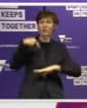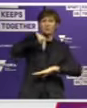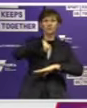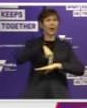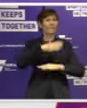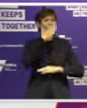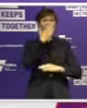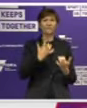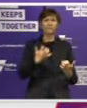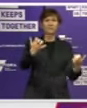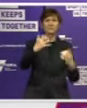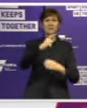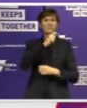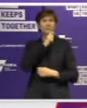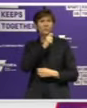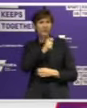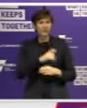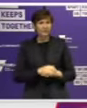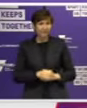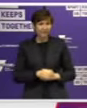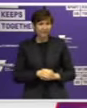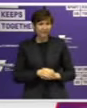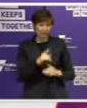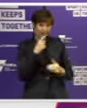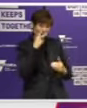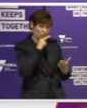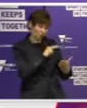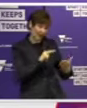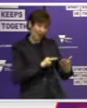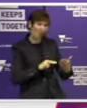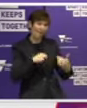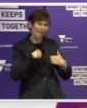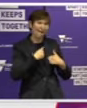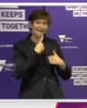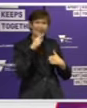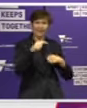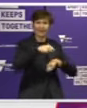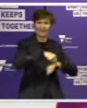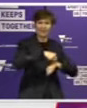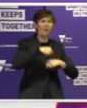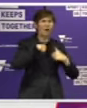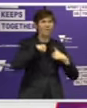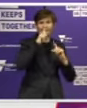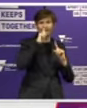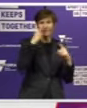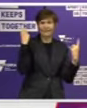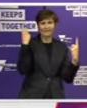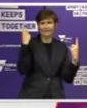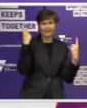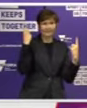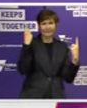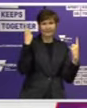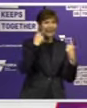press conference that I gave, I made it abundantly clear that I could not make announcements about these very